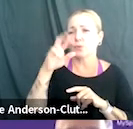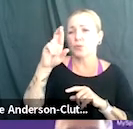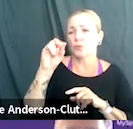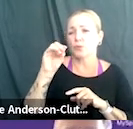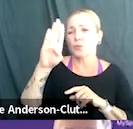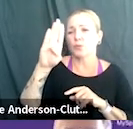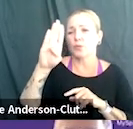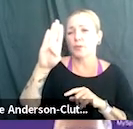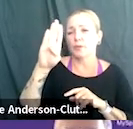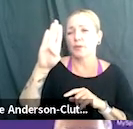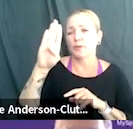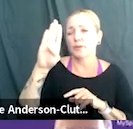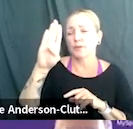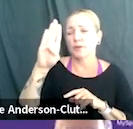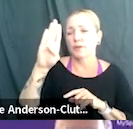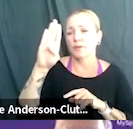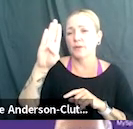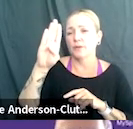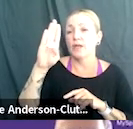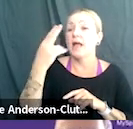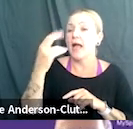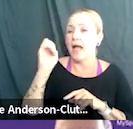So in terms of his family history, there